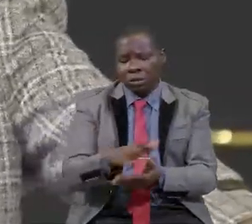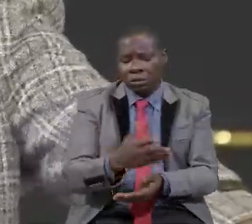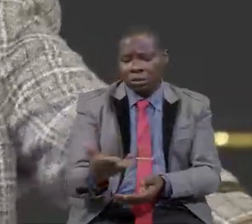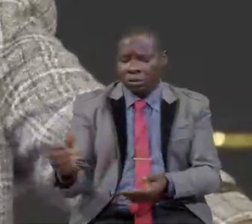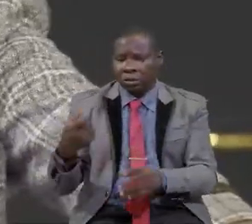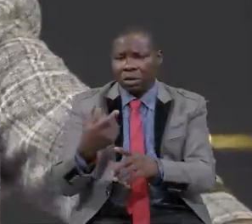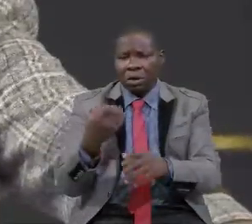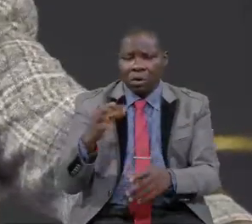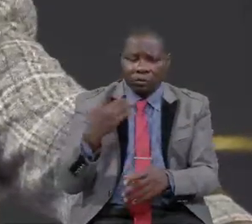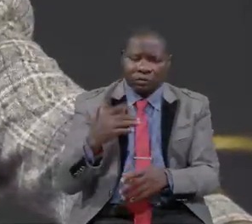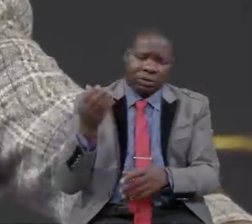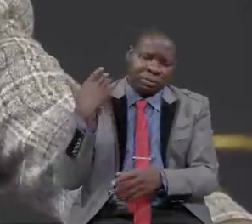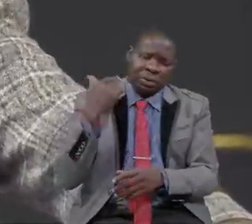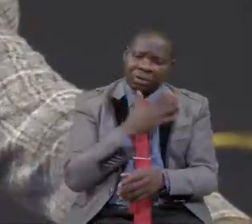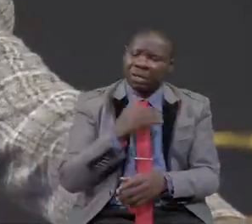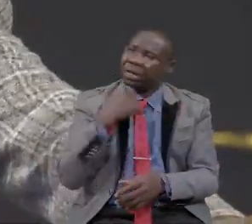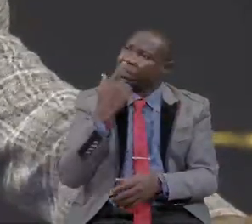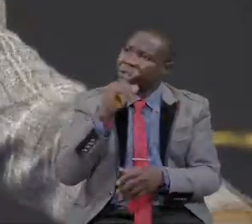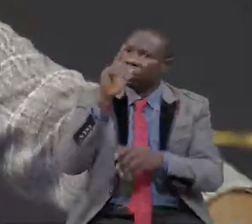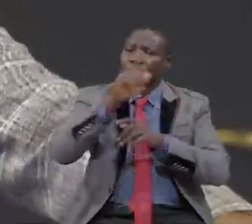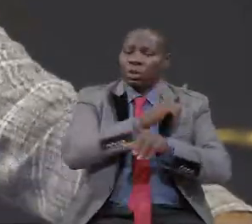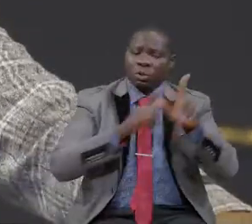I come unto you.